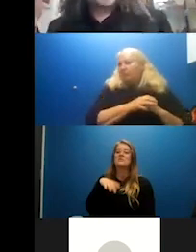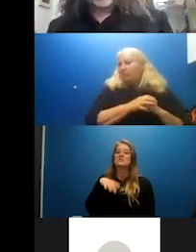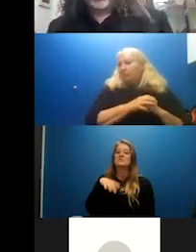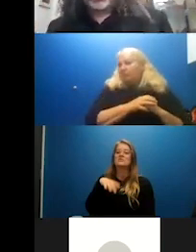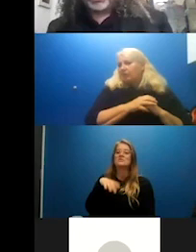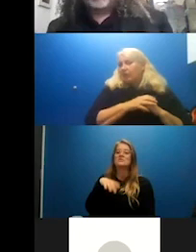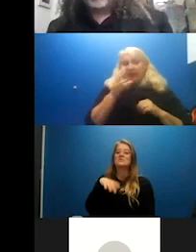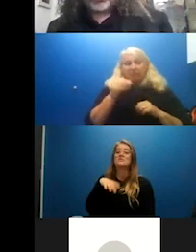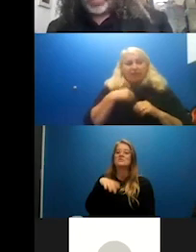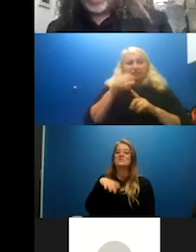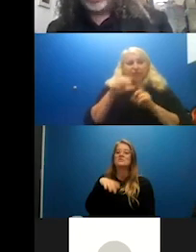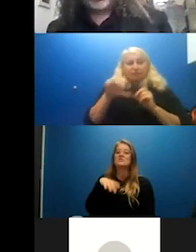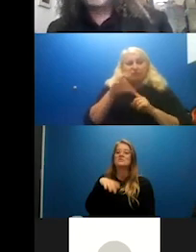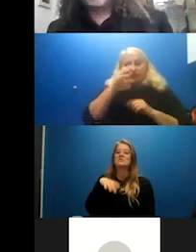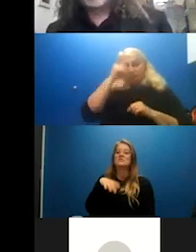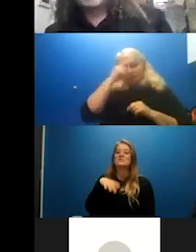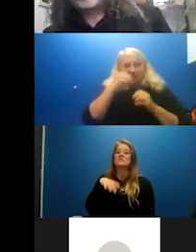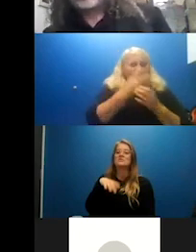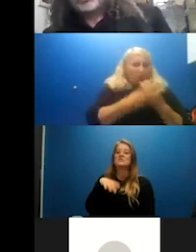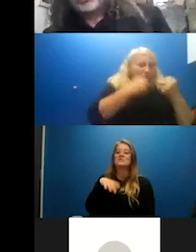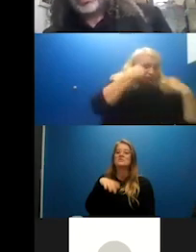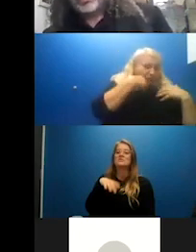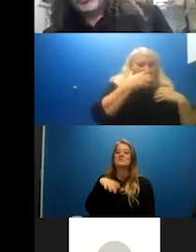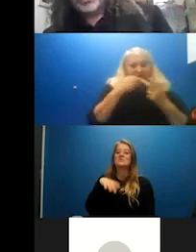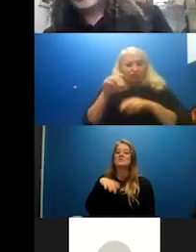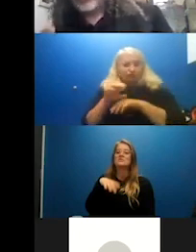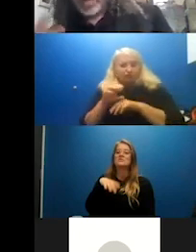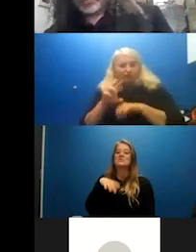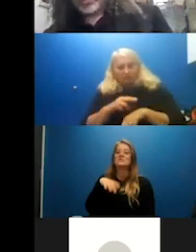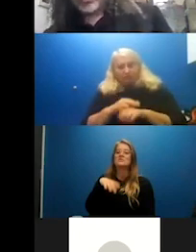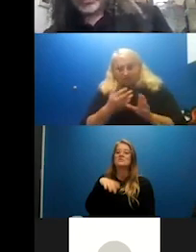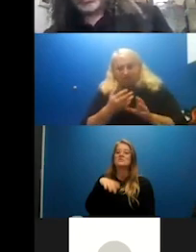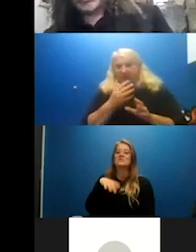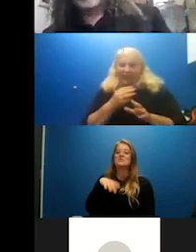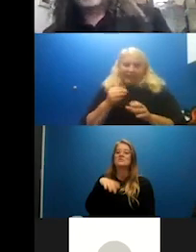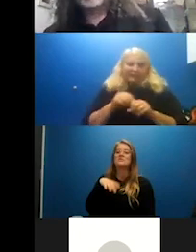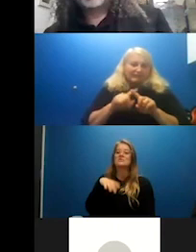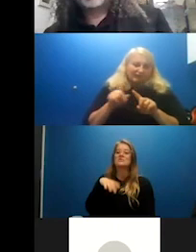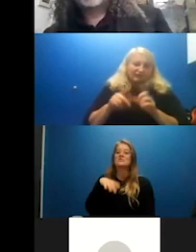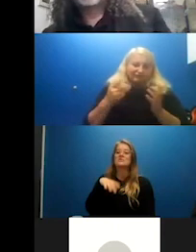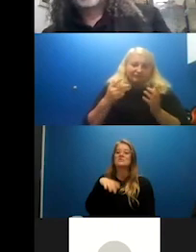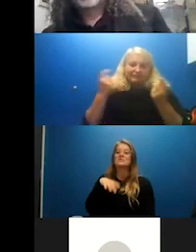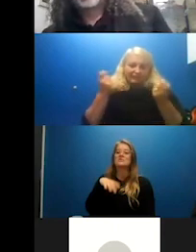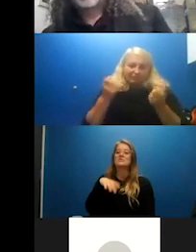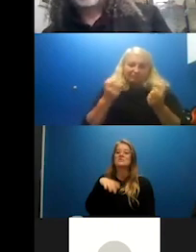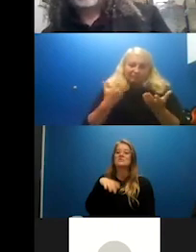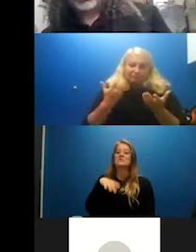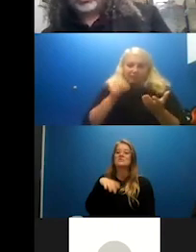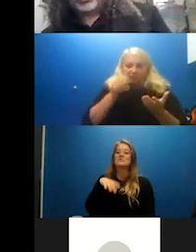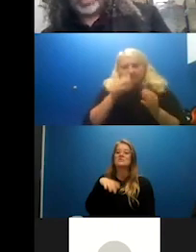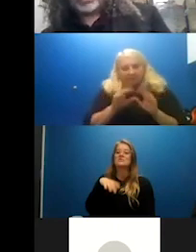culture and spiritual wisdom in both the sweat and the church, of course. And in every other ceremony there is, to be clear. But